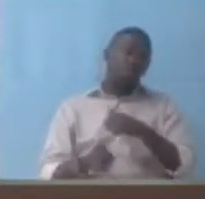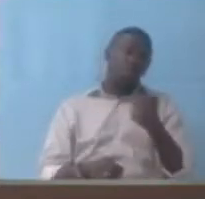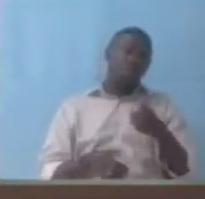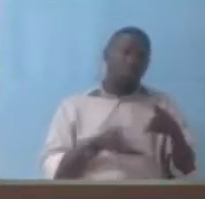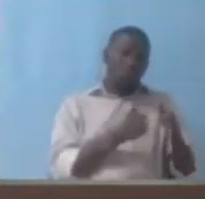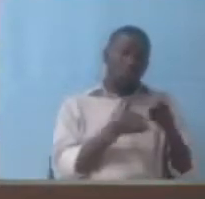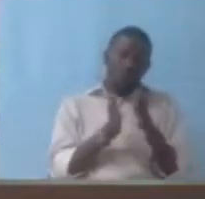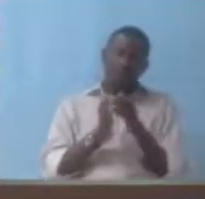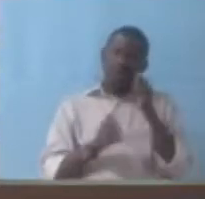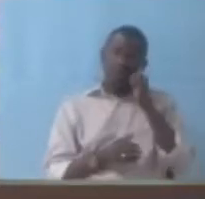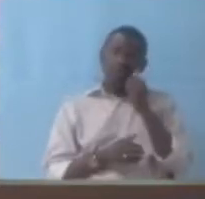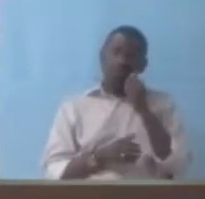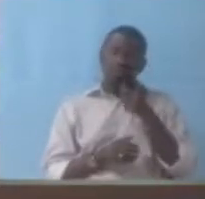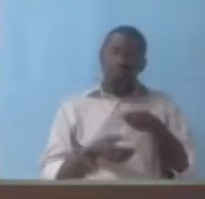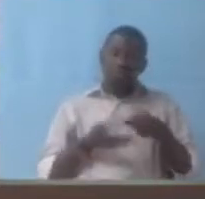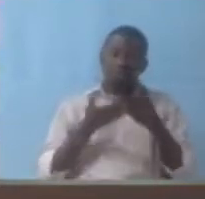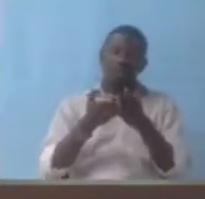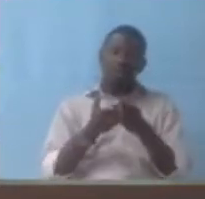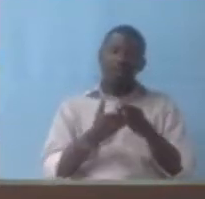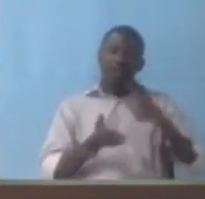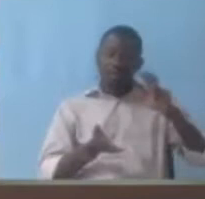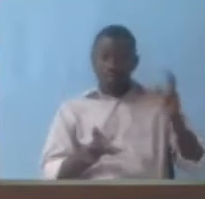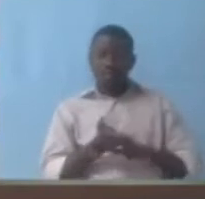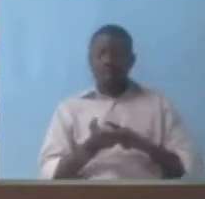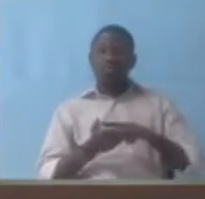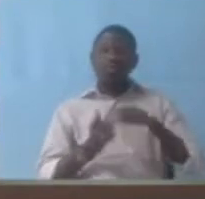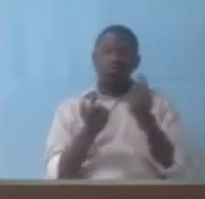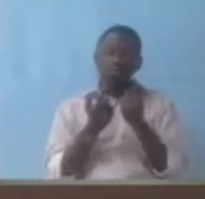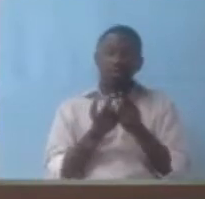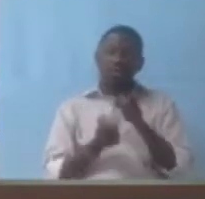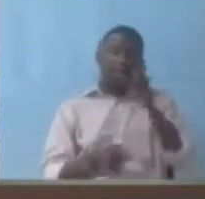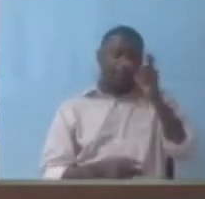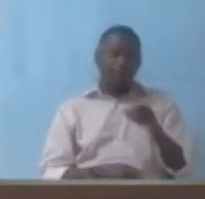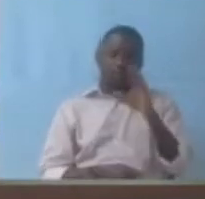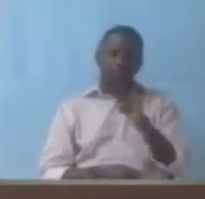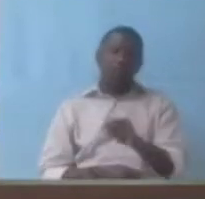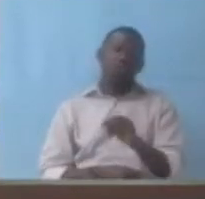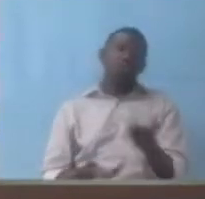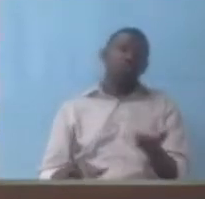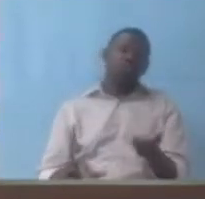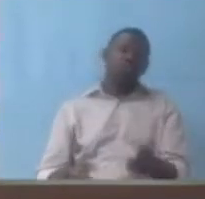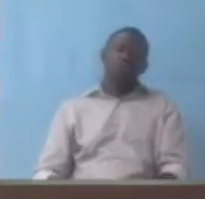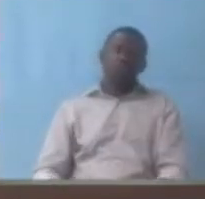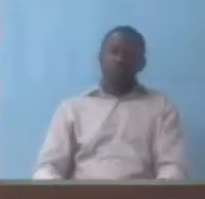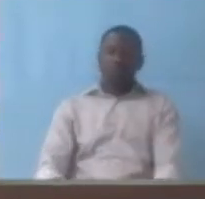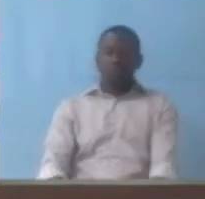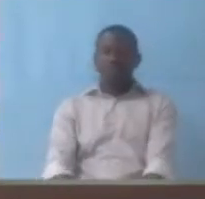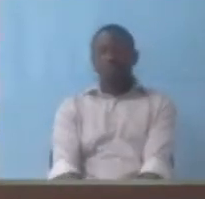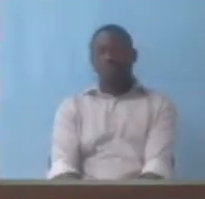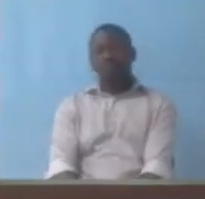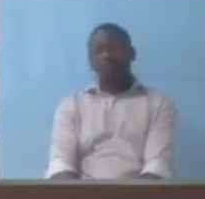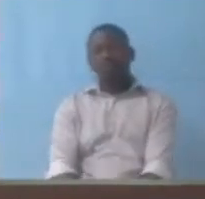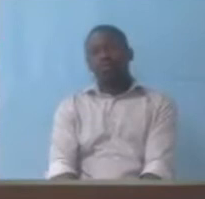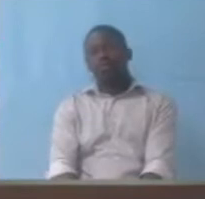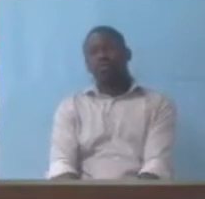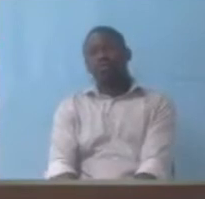used to give validity to something a person does. Decree olu nyili ate keno lako itelfongolu